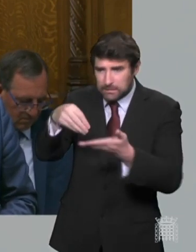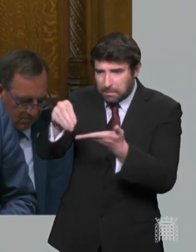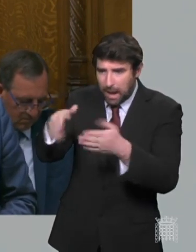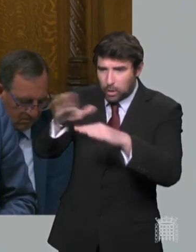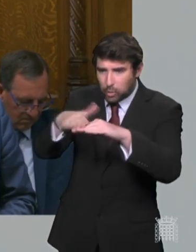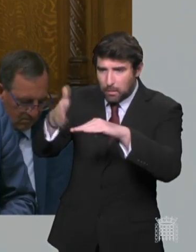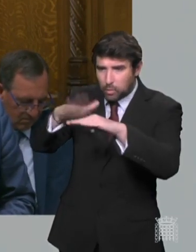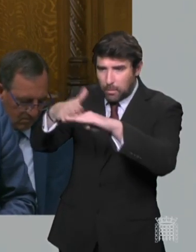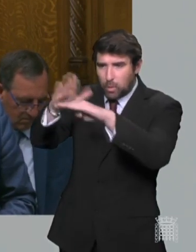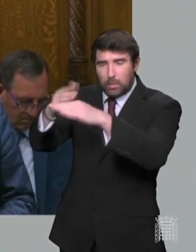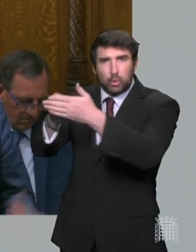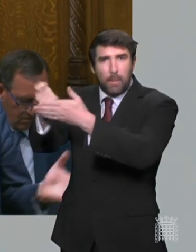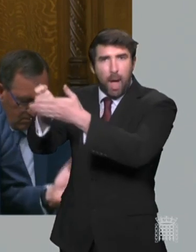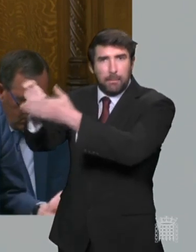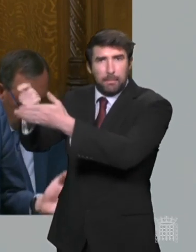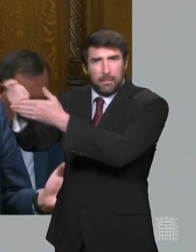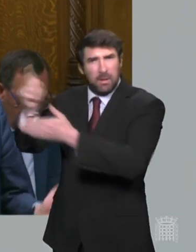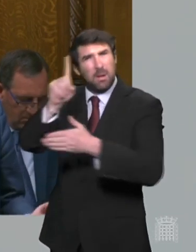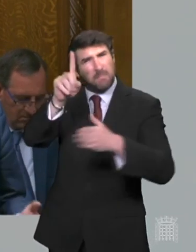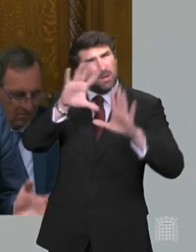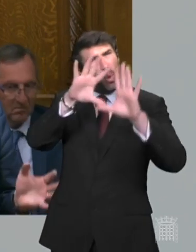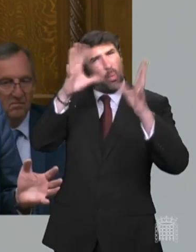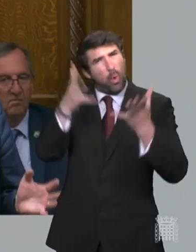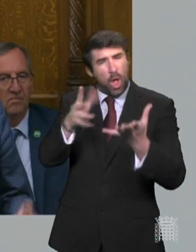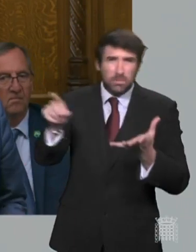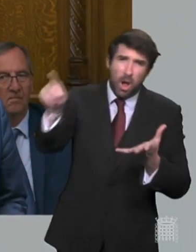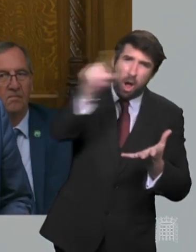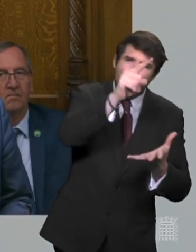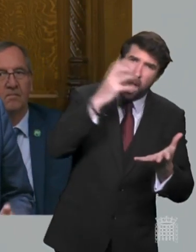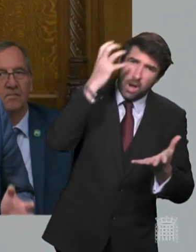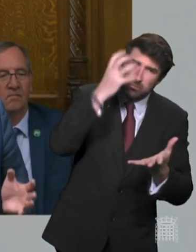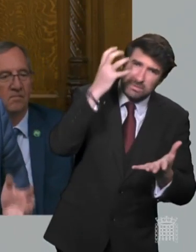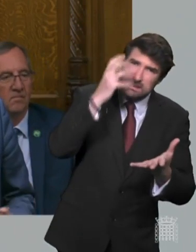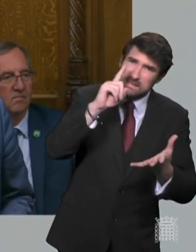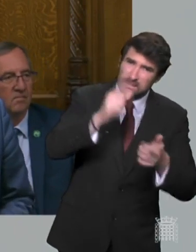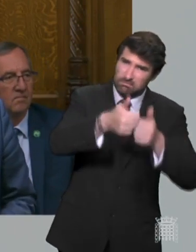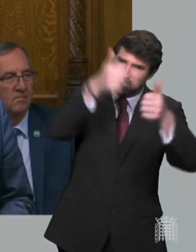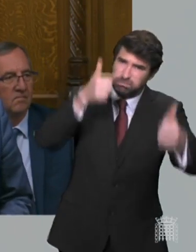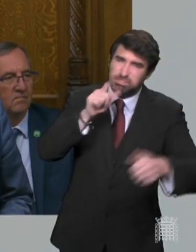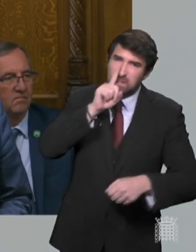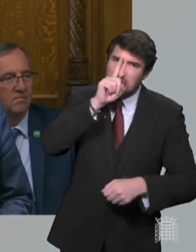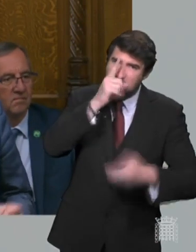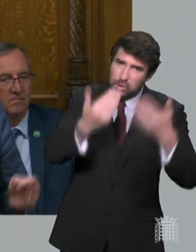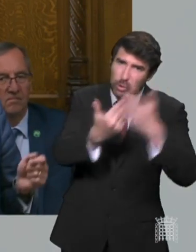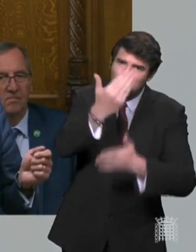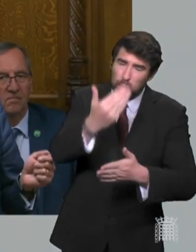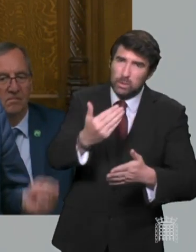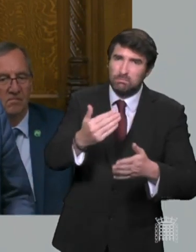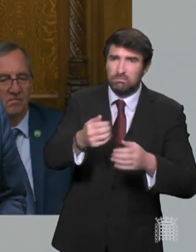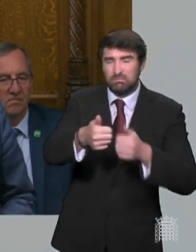building new gas and coal power stations, because they will be asking me why? Could the Prime Minister please commit